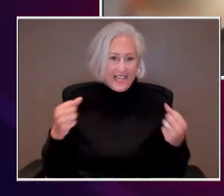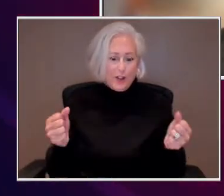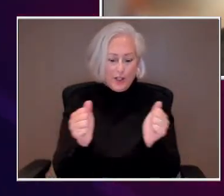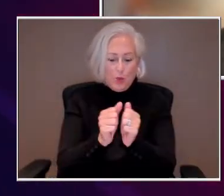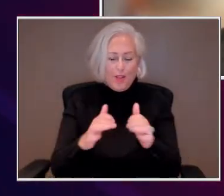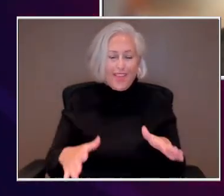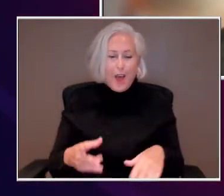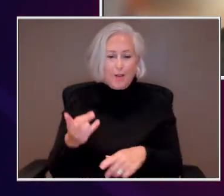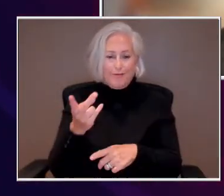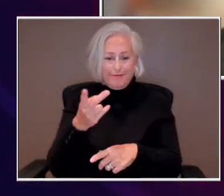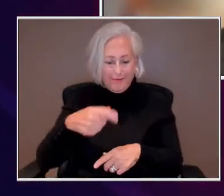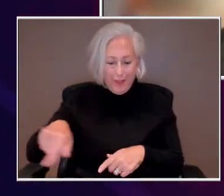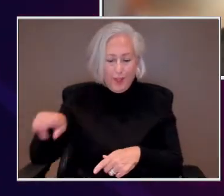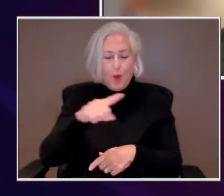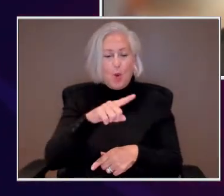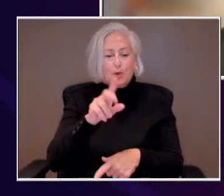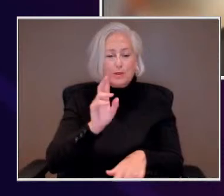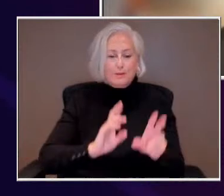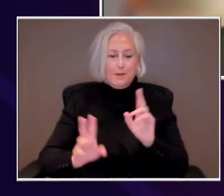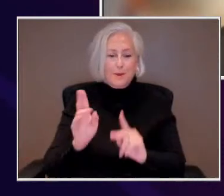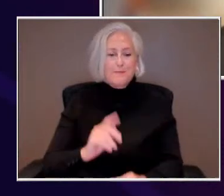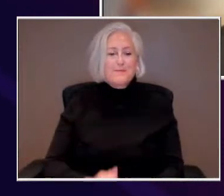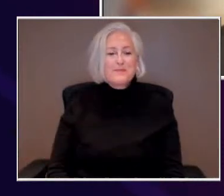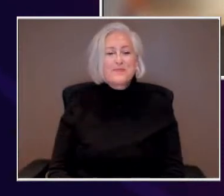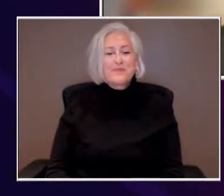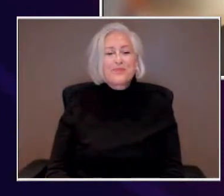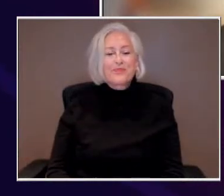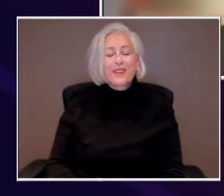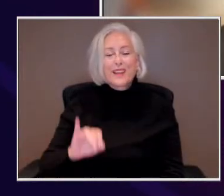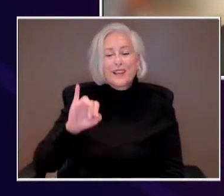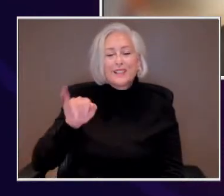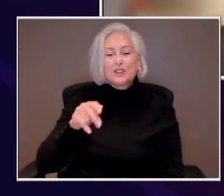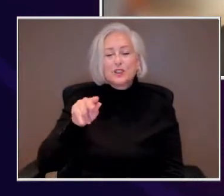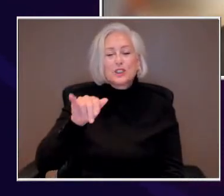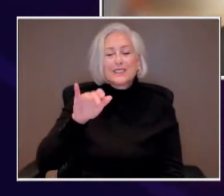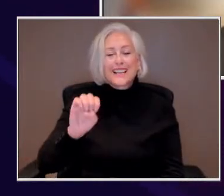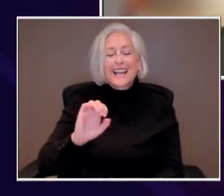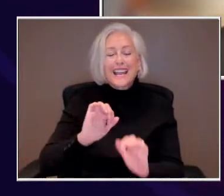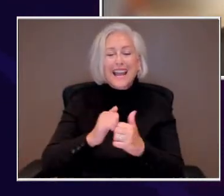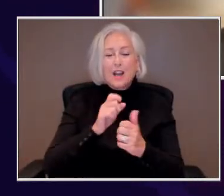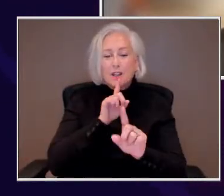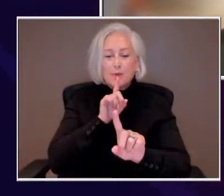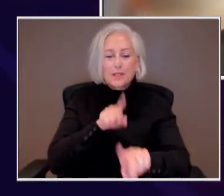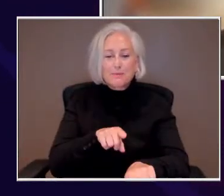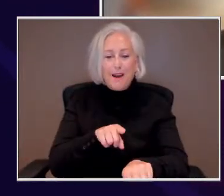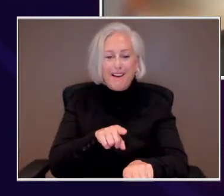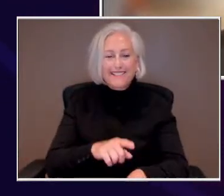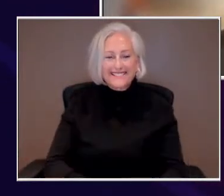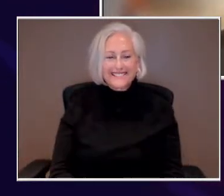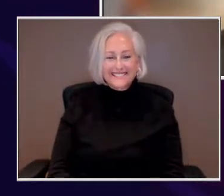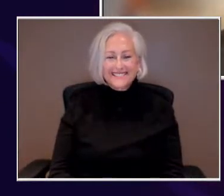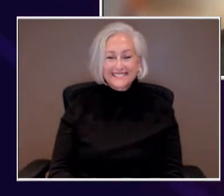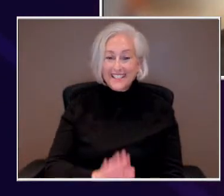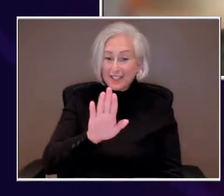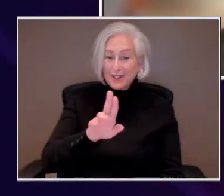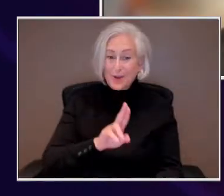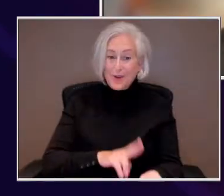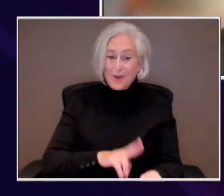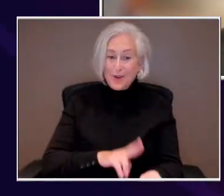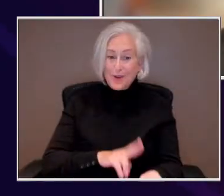wasn't for them. And Janae, how do you respond to that as Vern's nurse who works with him regularly,